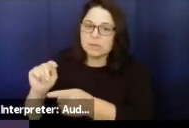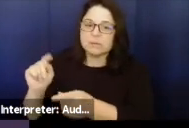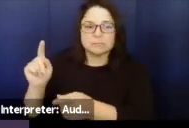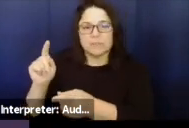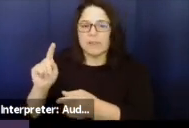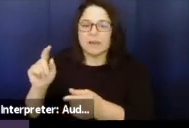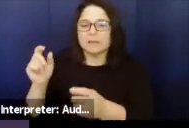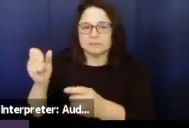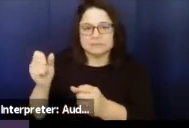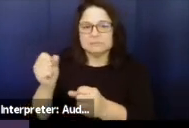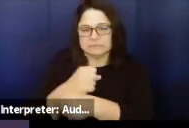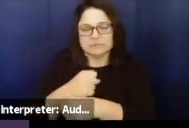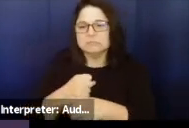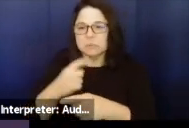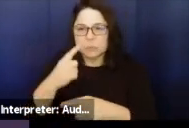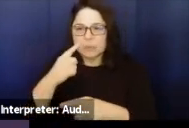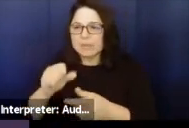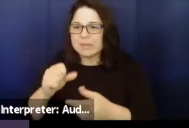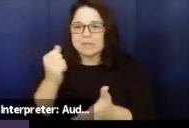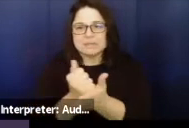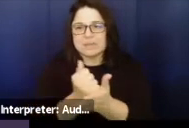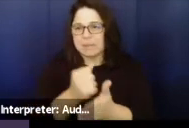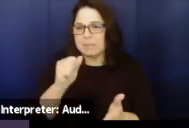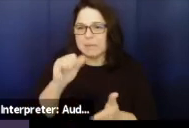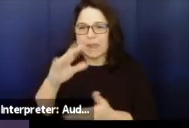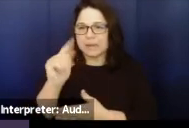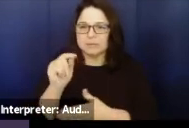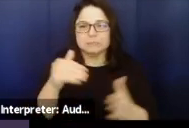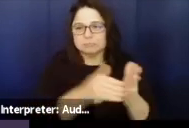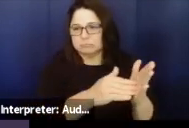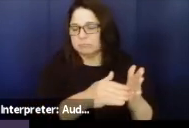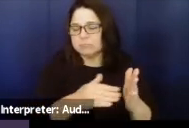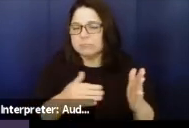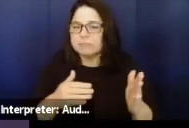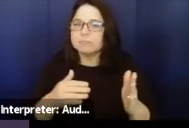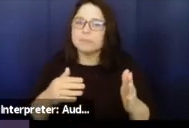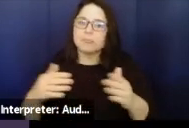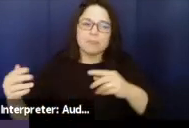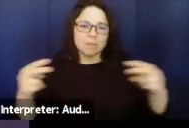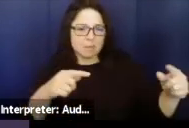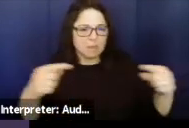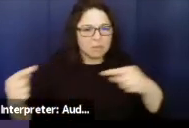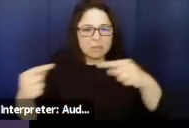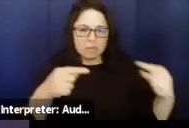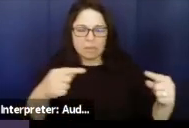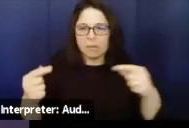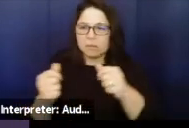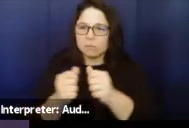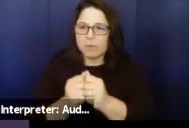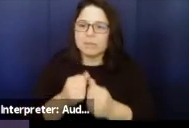for the unification of the colonies against Great Britain in a struggle for economic justice.